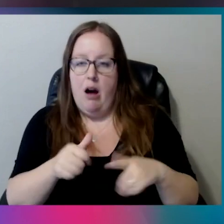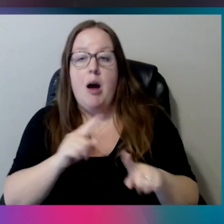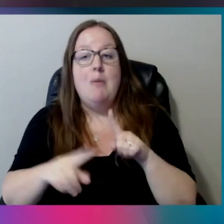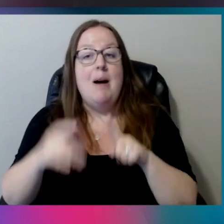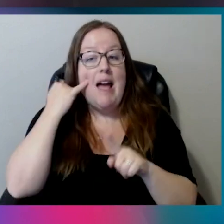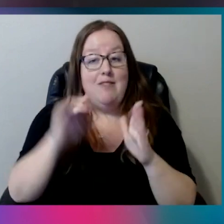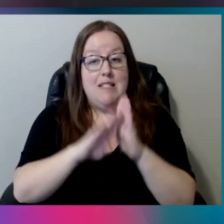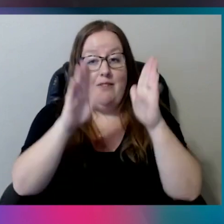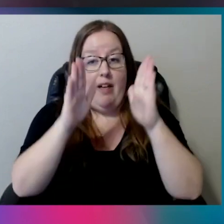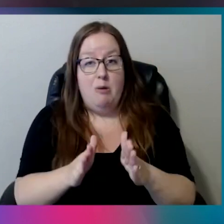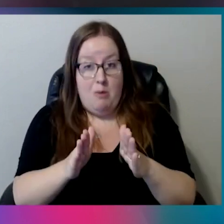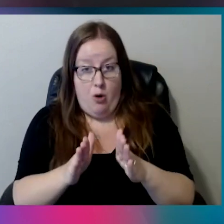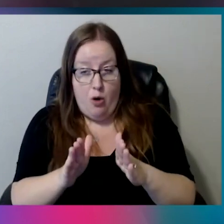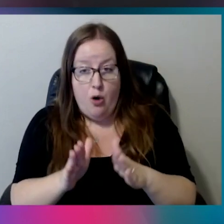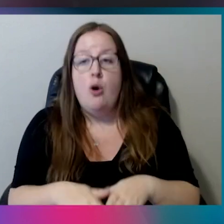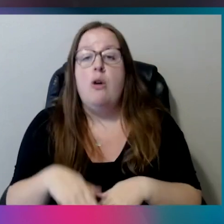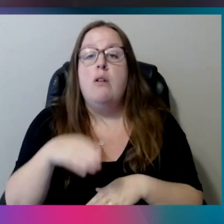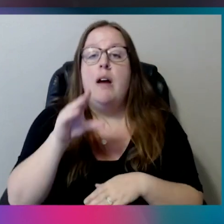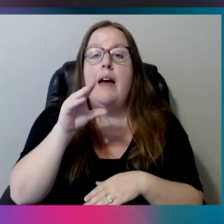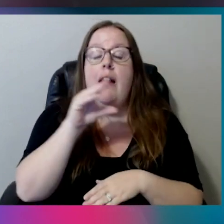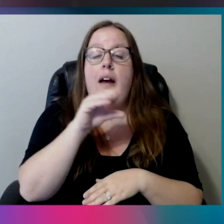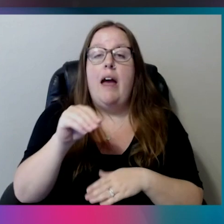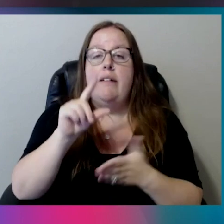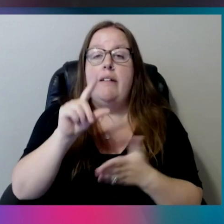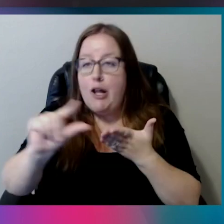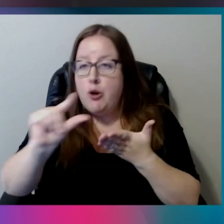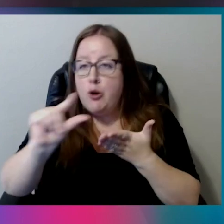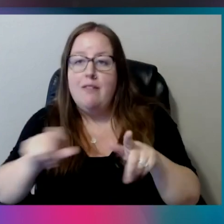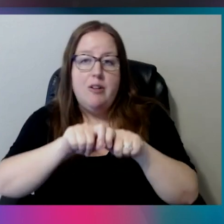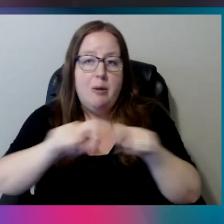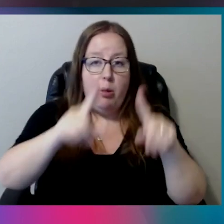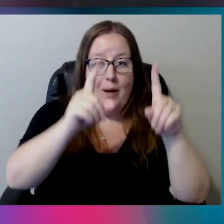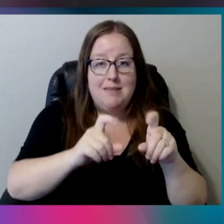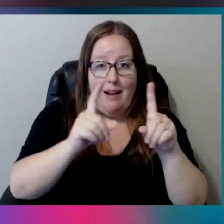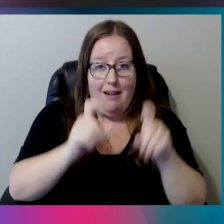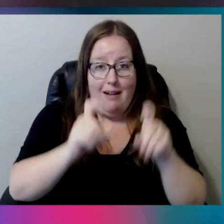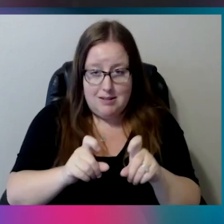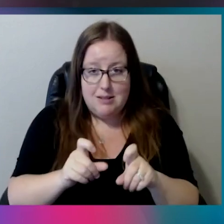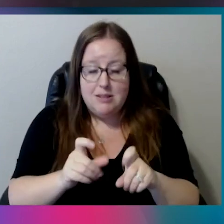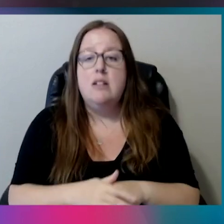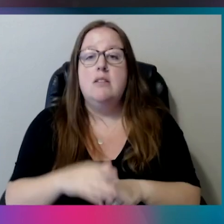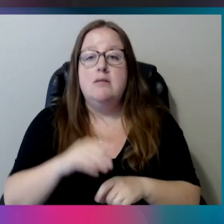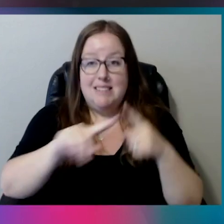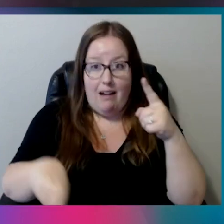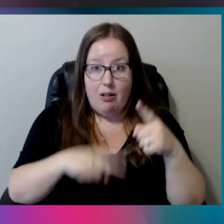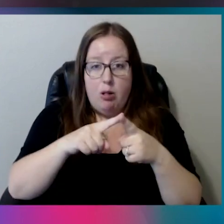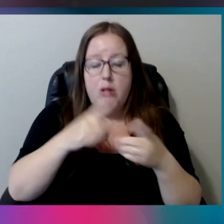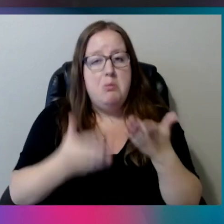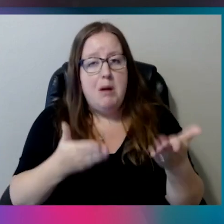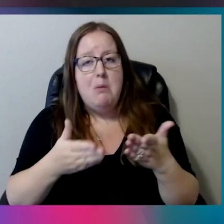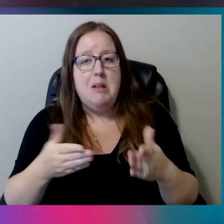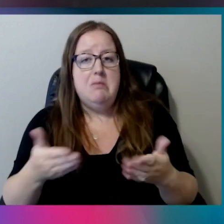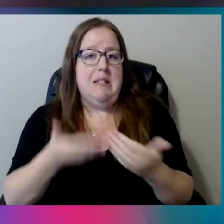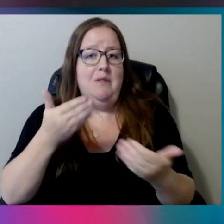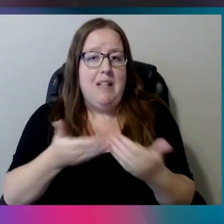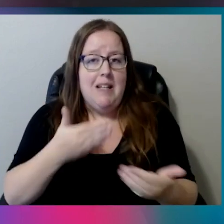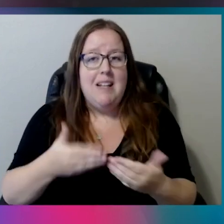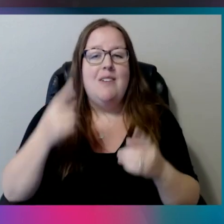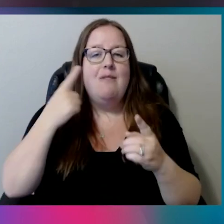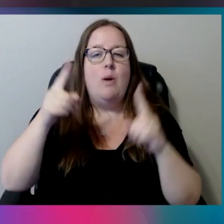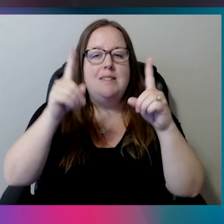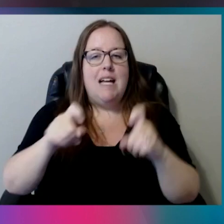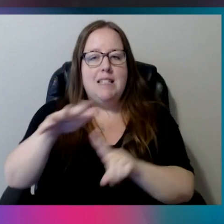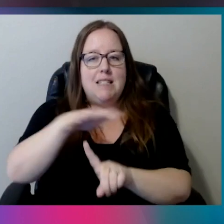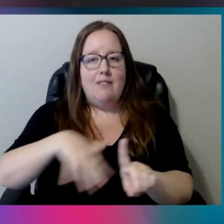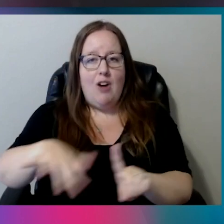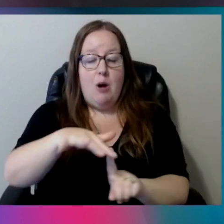you're in an iterative, deploy, test, redeploy kind of cycle, this can be really convenient in your test environments. So all you need to do